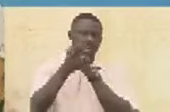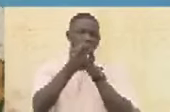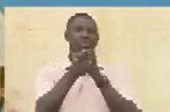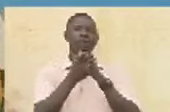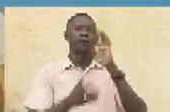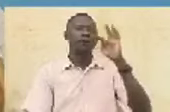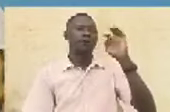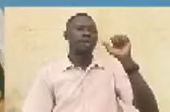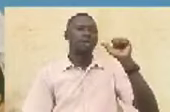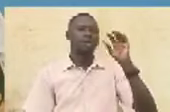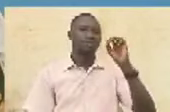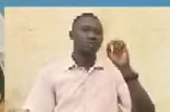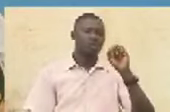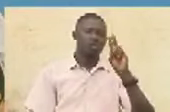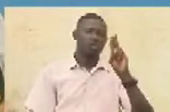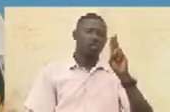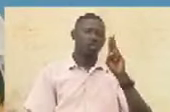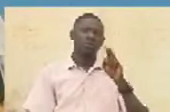Alaikum salam.